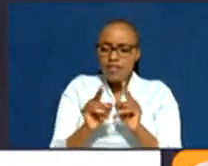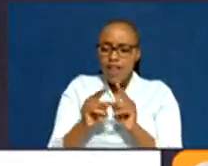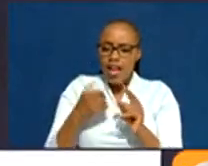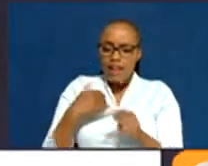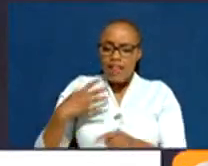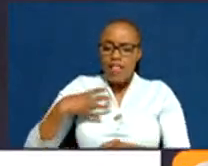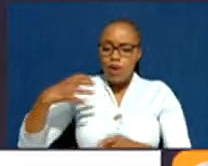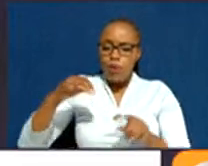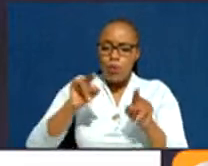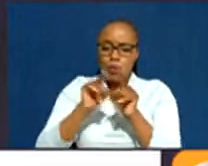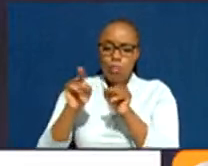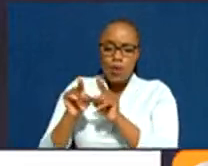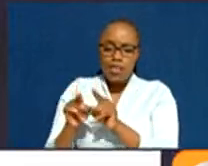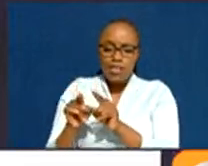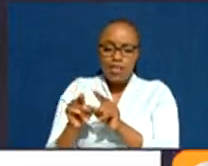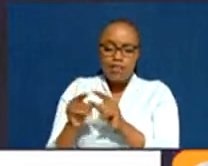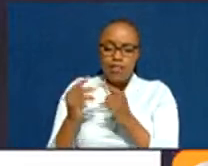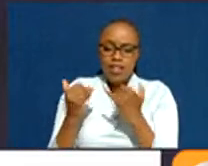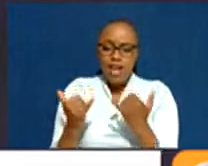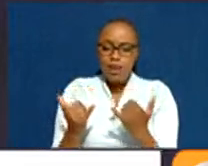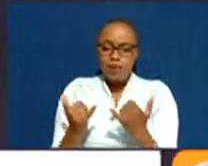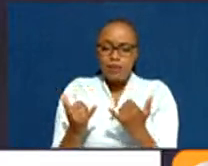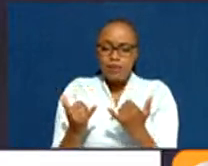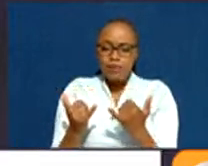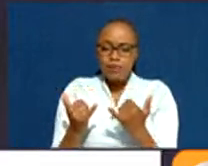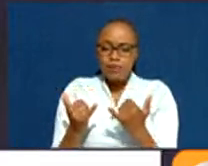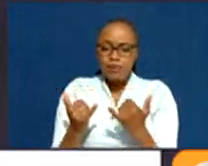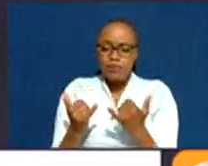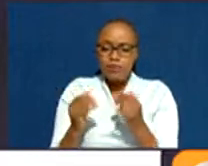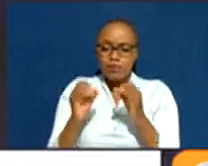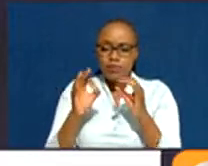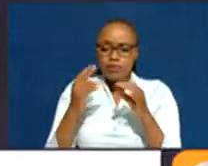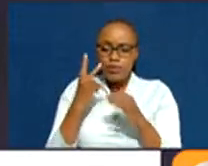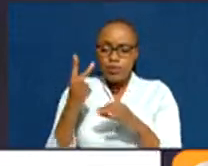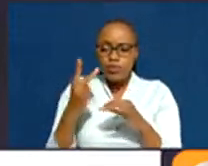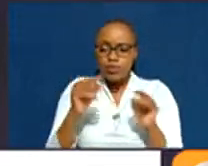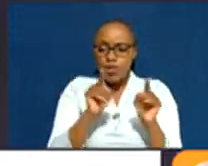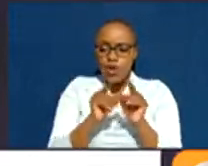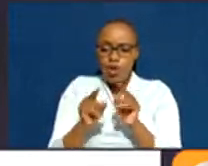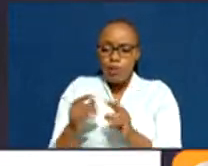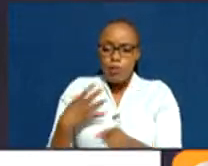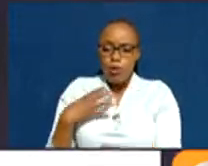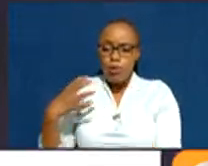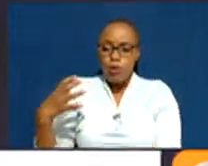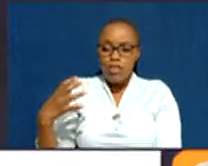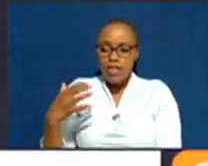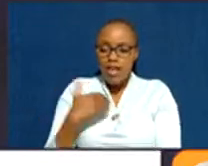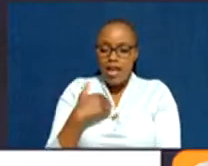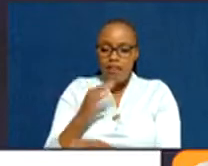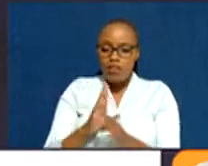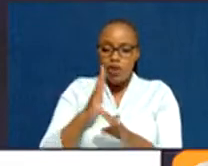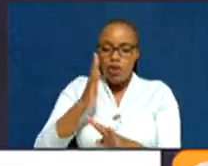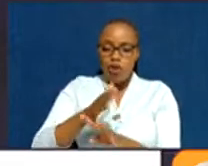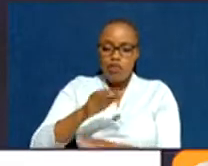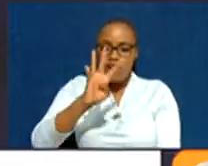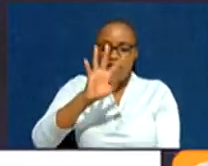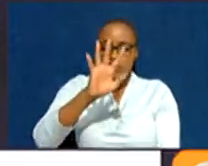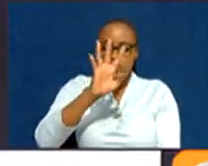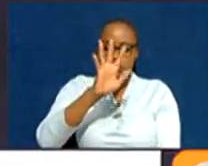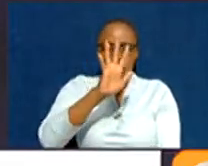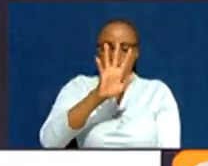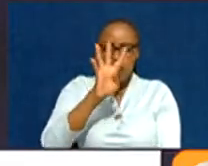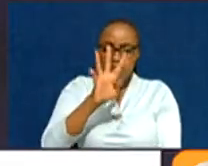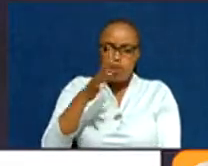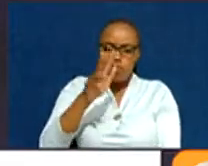Commonwealth? Now, if you look at the Commonwealth in itself, it's about over 54, 56